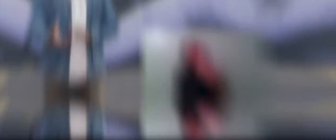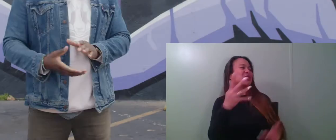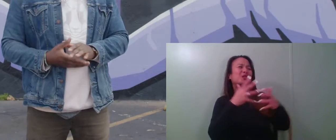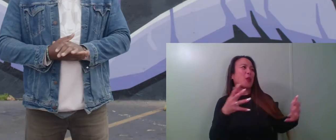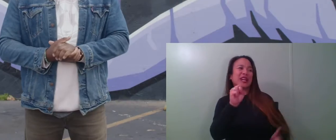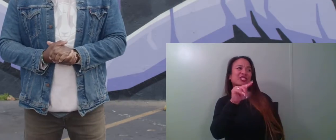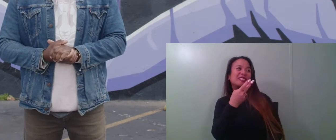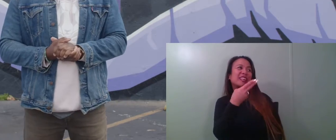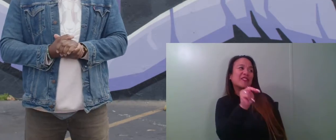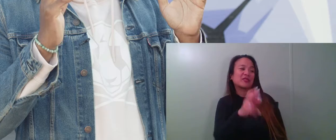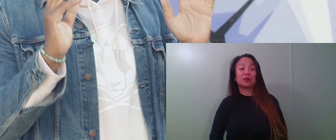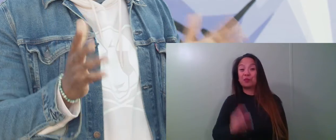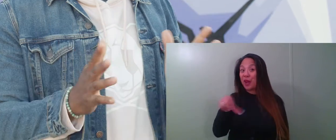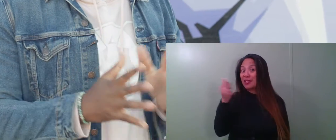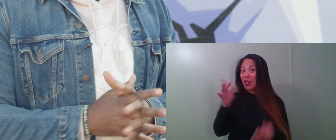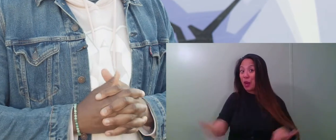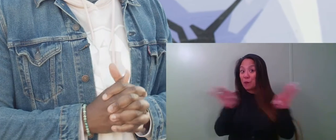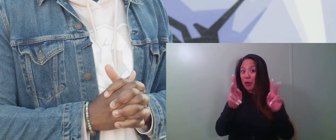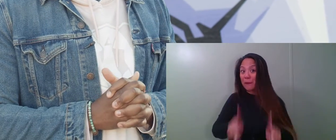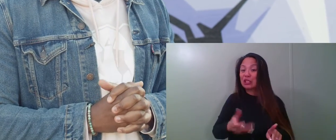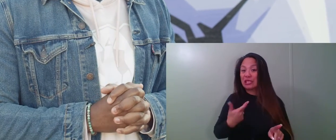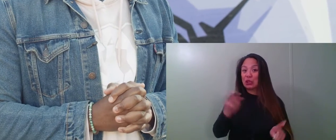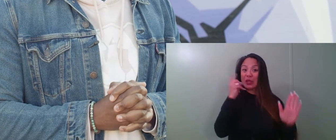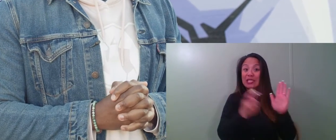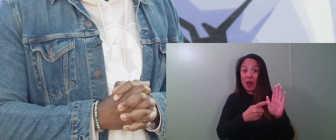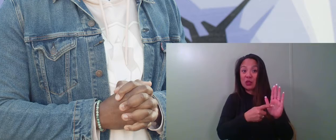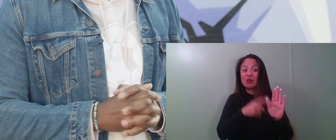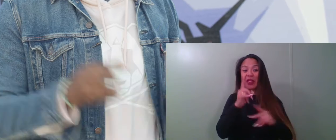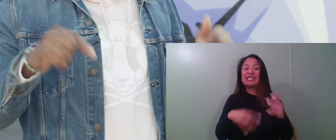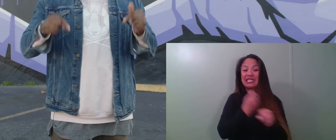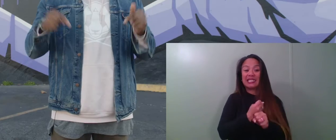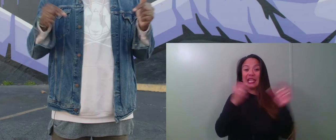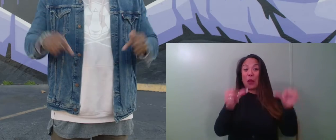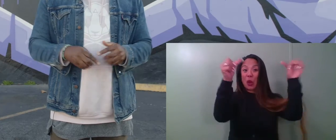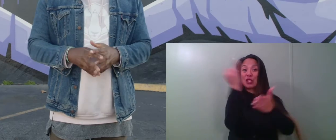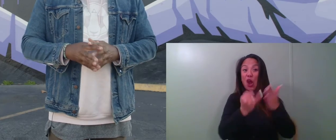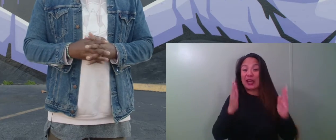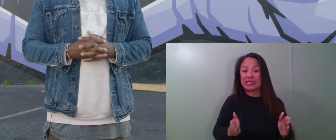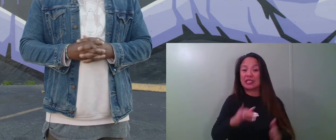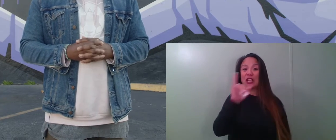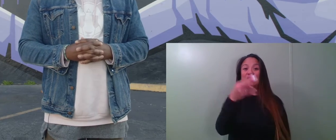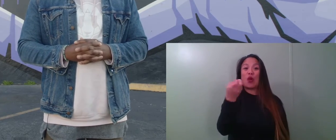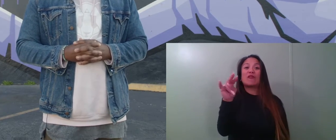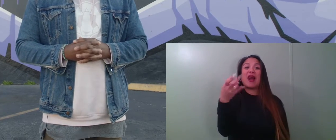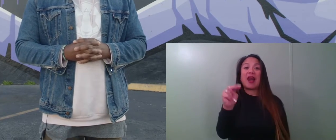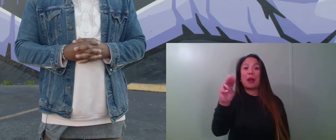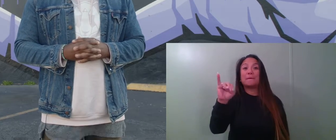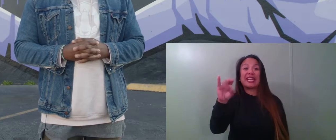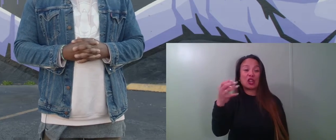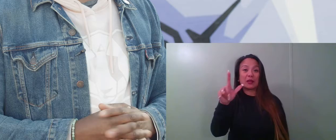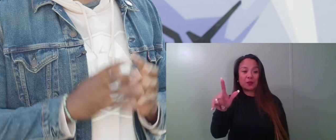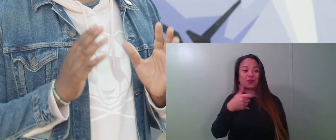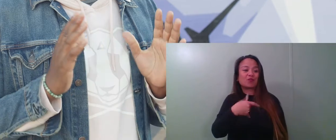Marcus. Thank you so much, Stephen. Another important person to acknowledge as part of this year's festival is our poster artist,